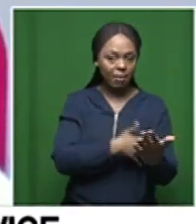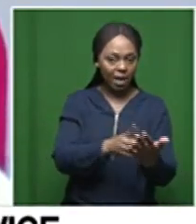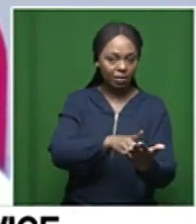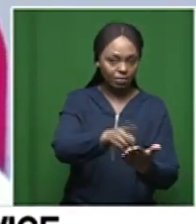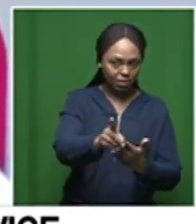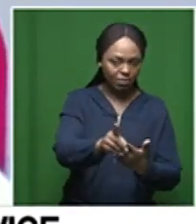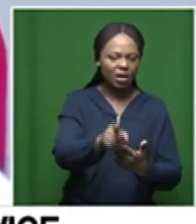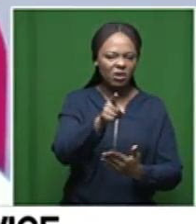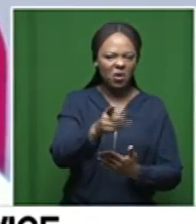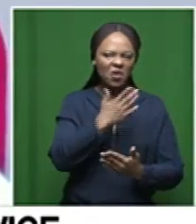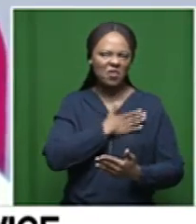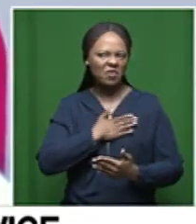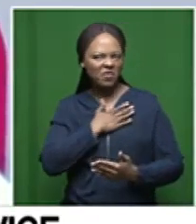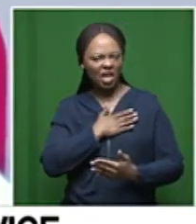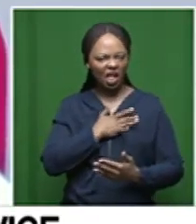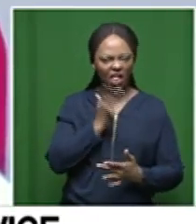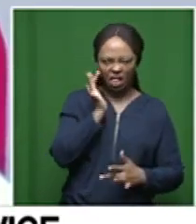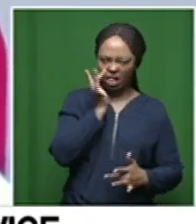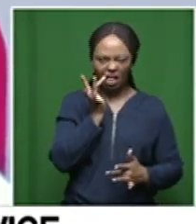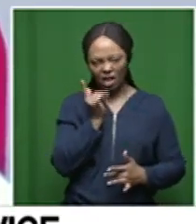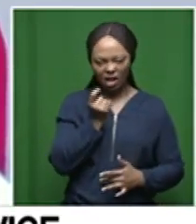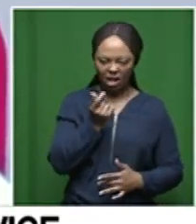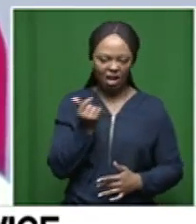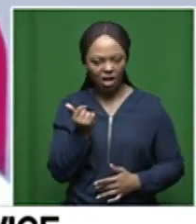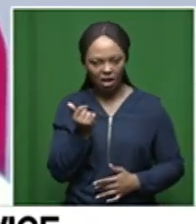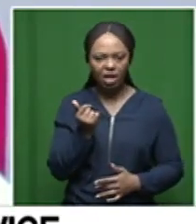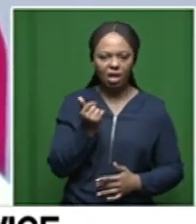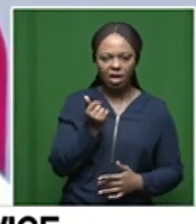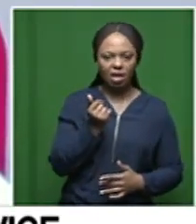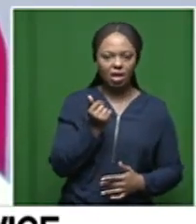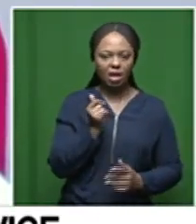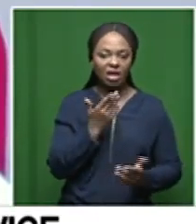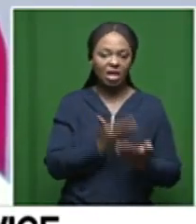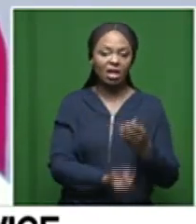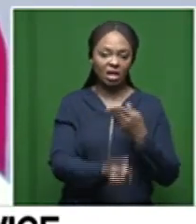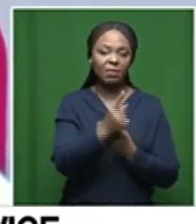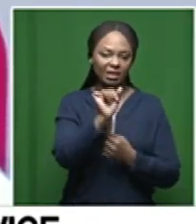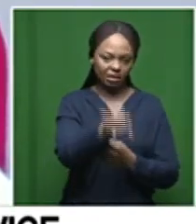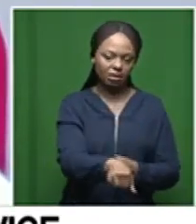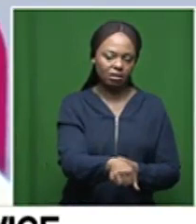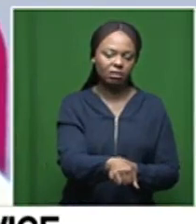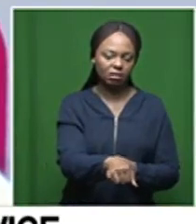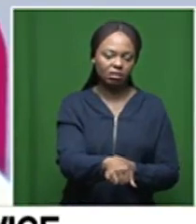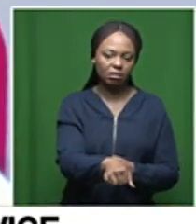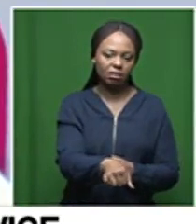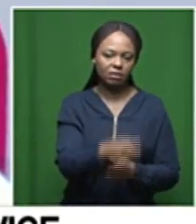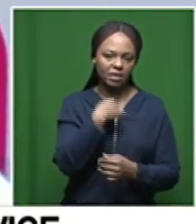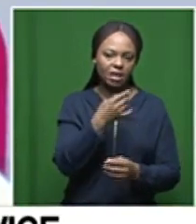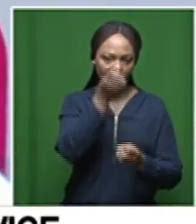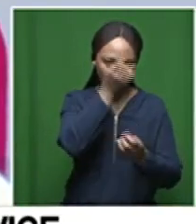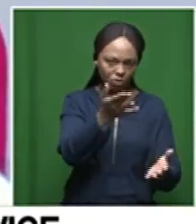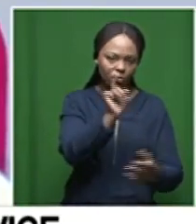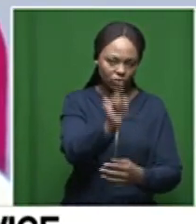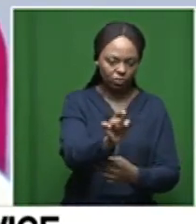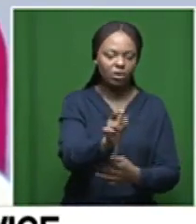yes, blood donation can result in side effects sometimes in some instances. Just to mention to you